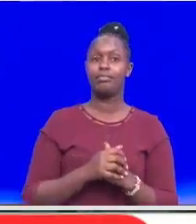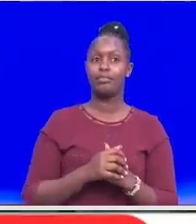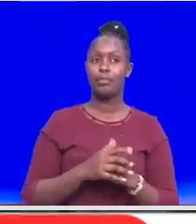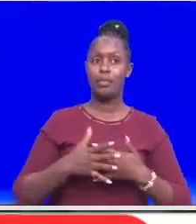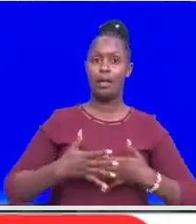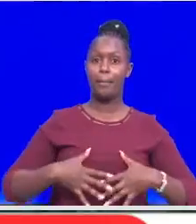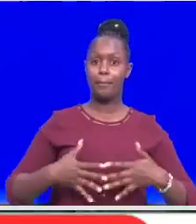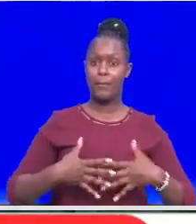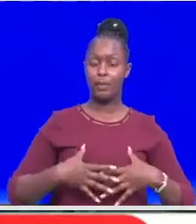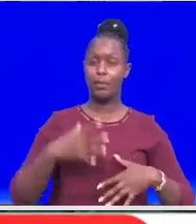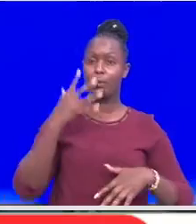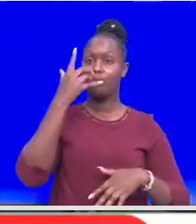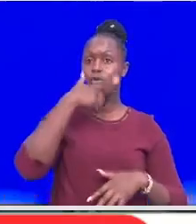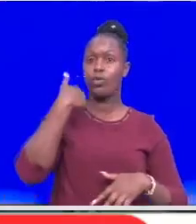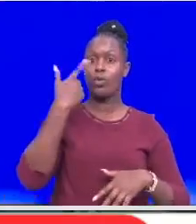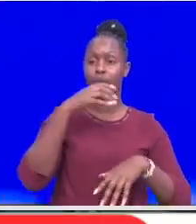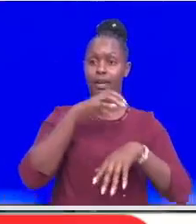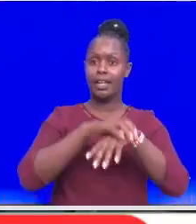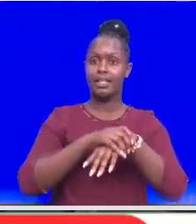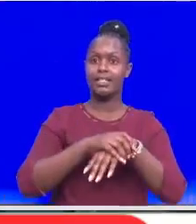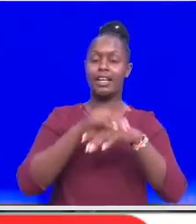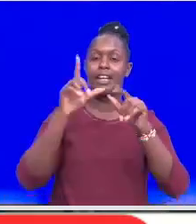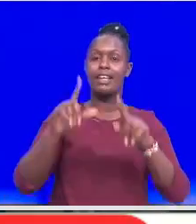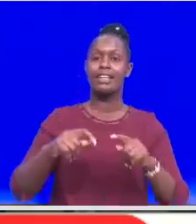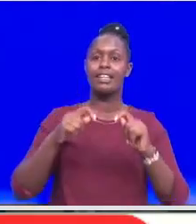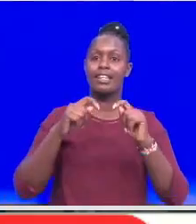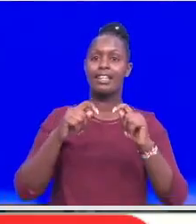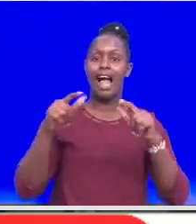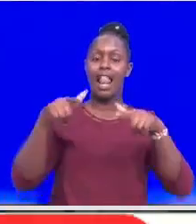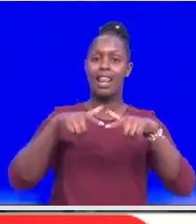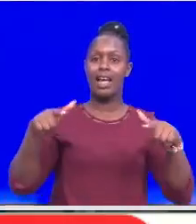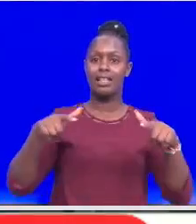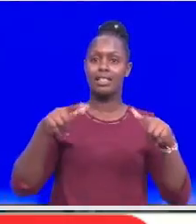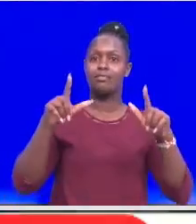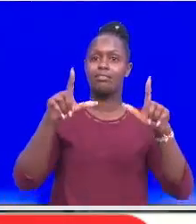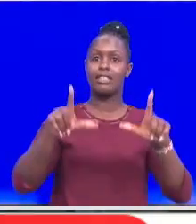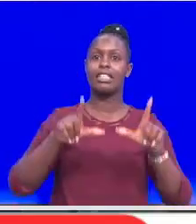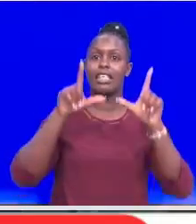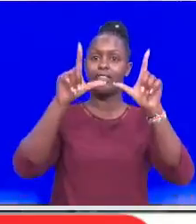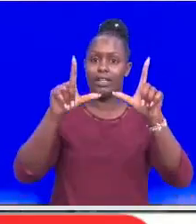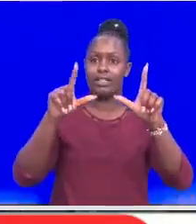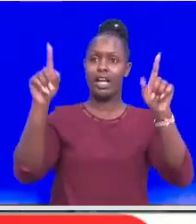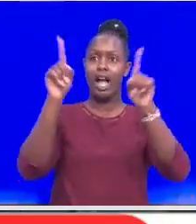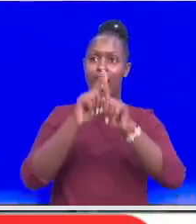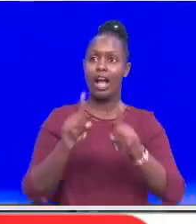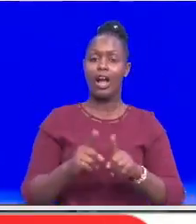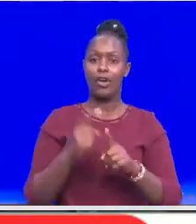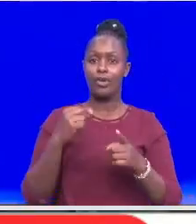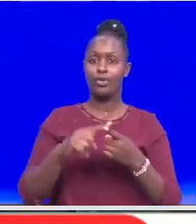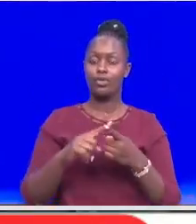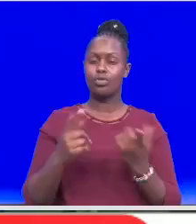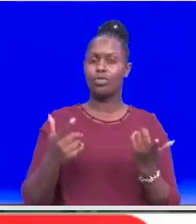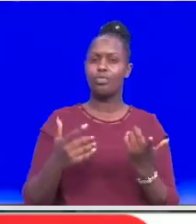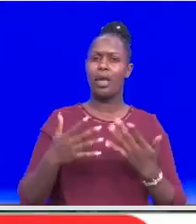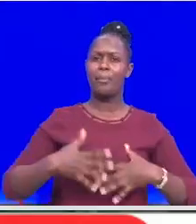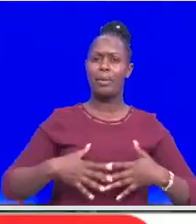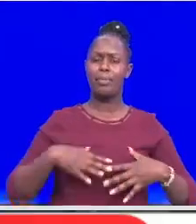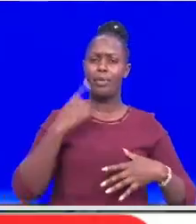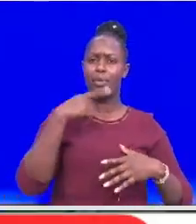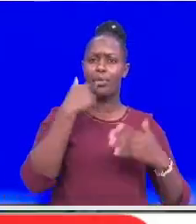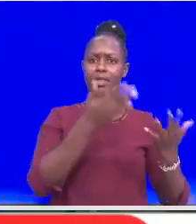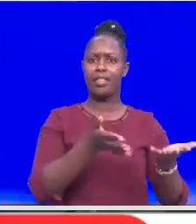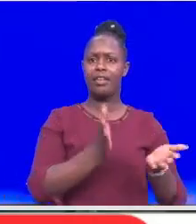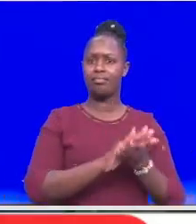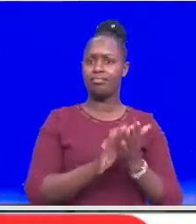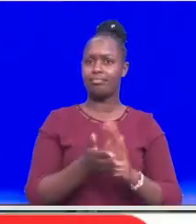people who acquired title deeds fraudulently, and secondly, absentee landowners. They have the title deed,